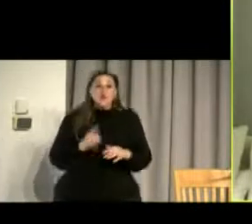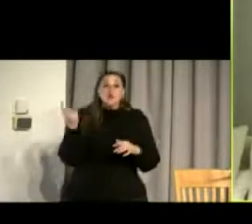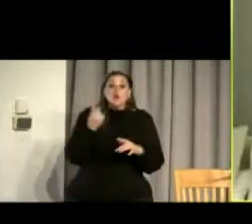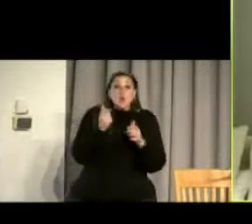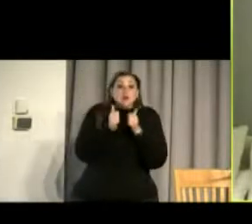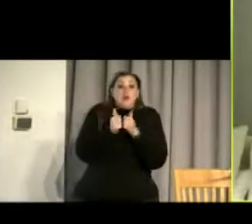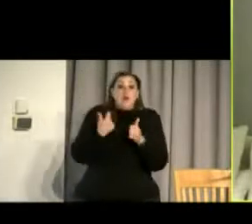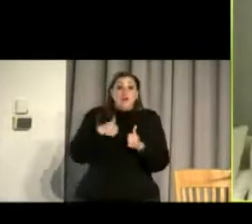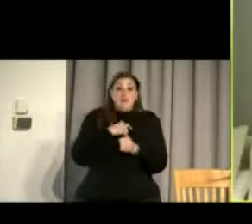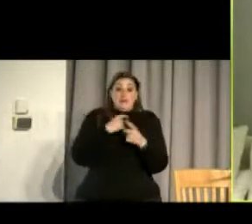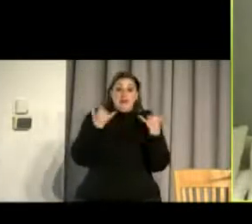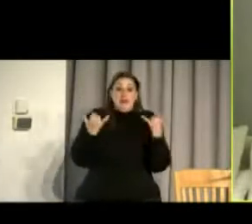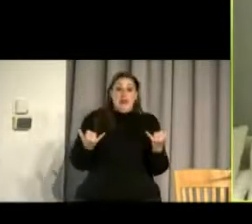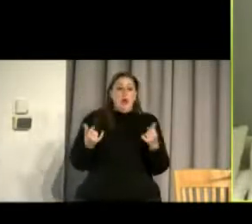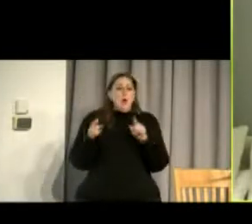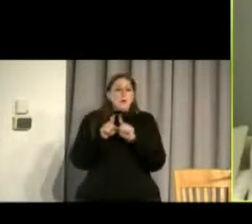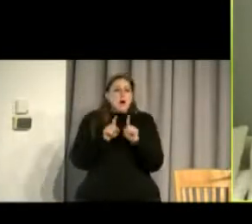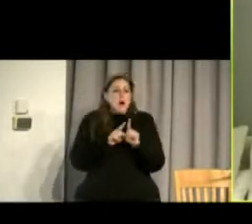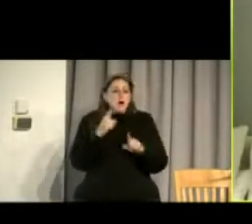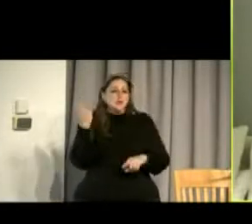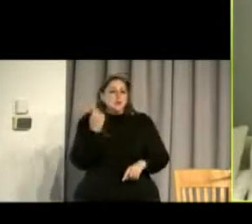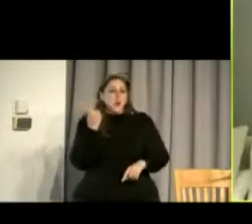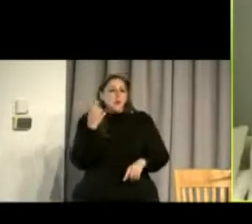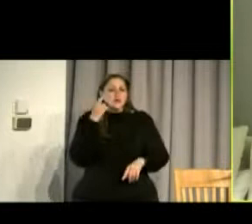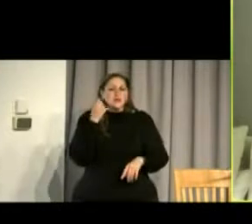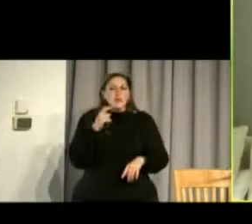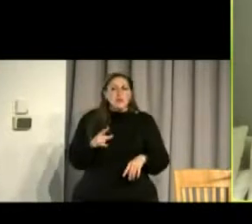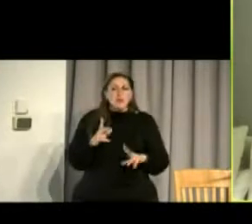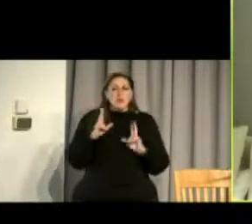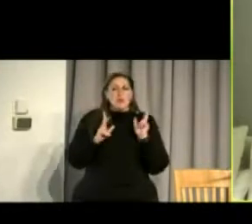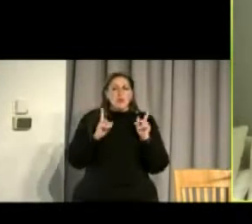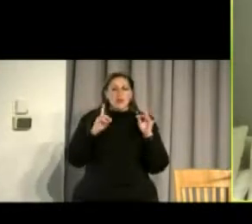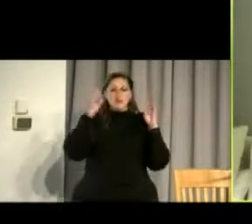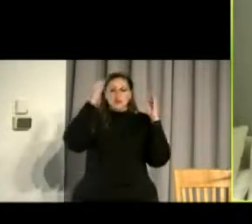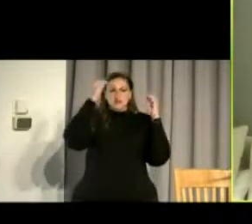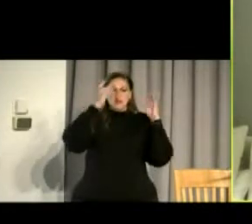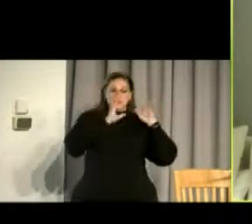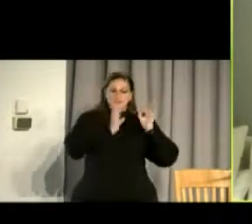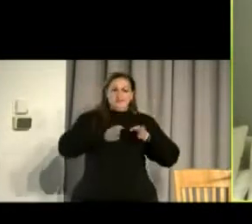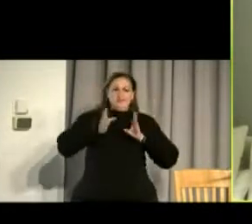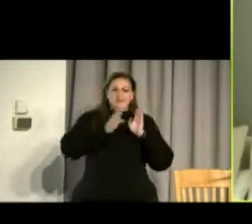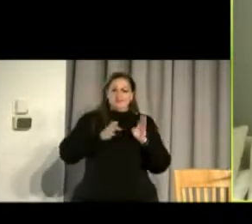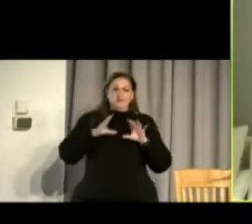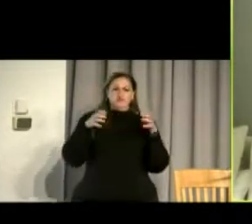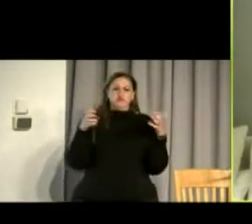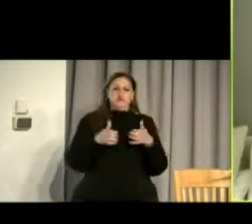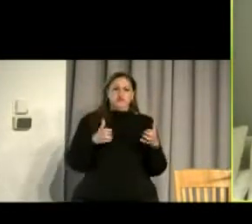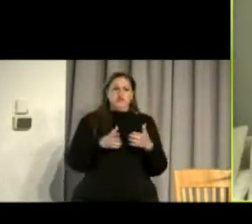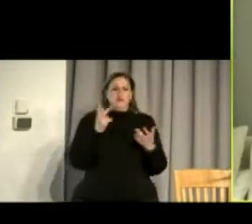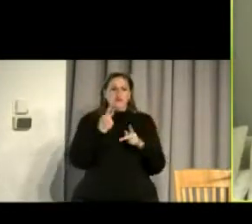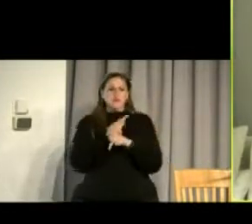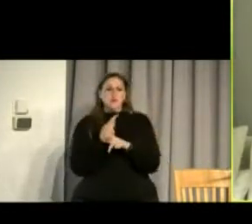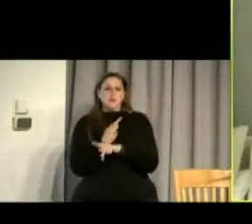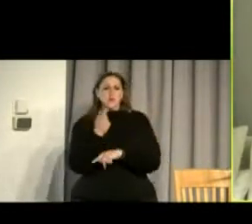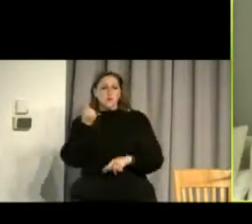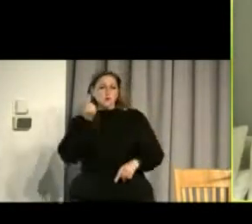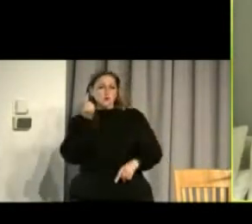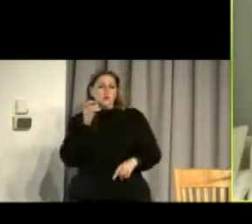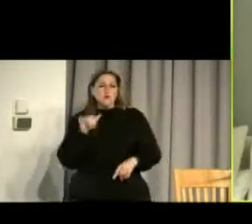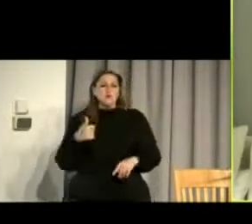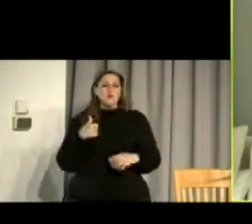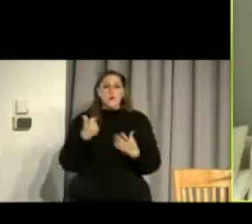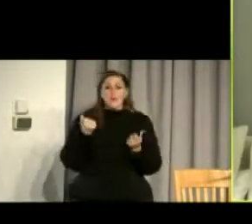us now, but it also is something that people are ready to organize around. And so many of our members are part of many